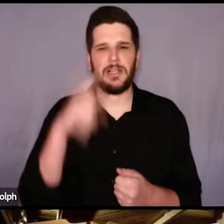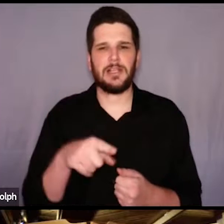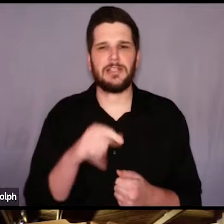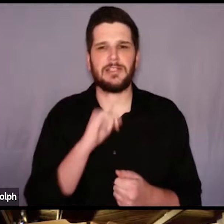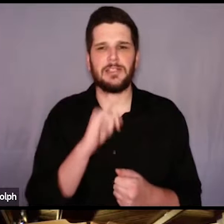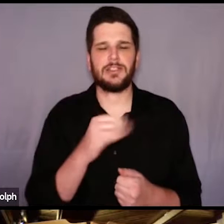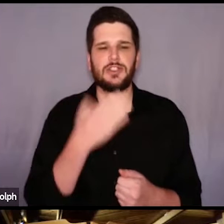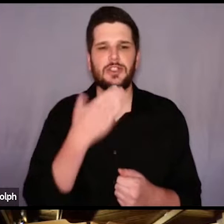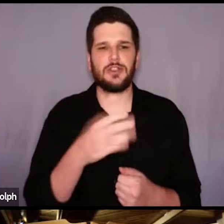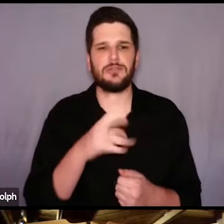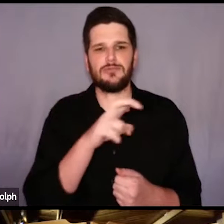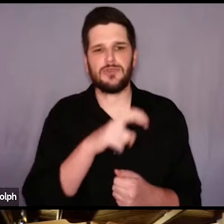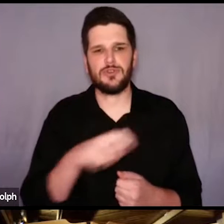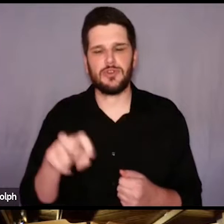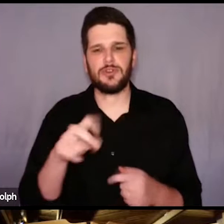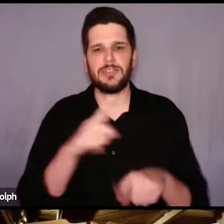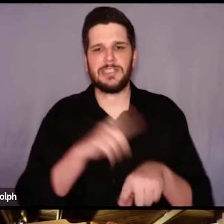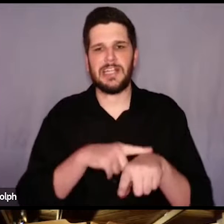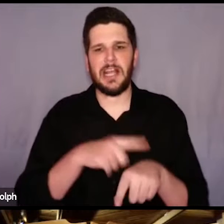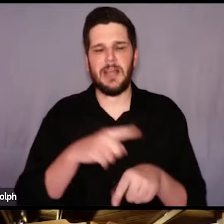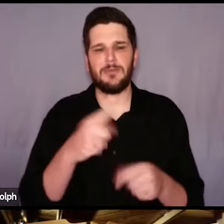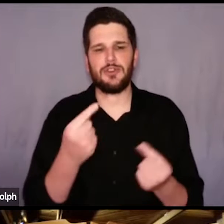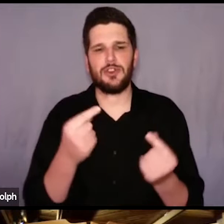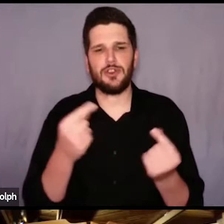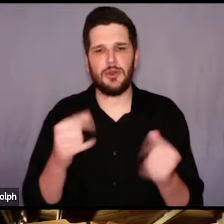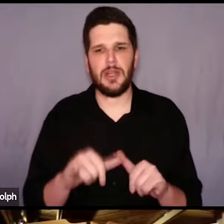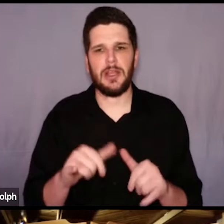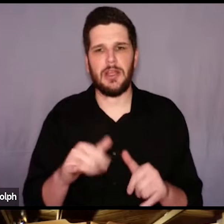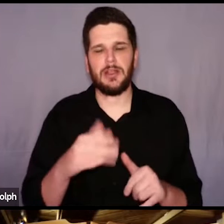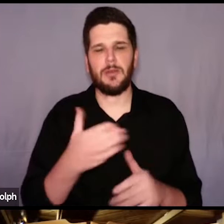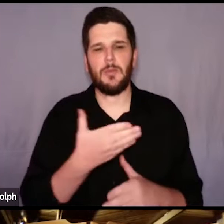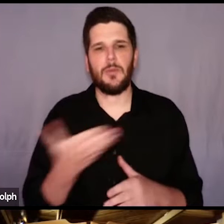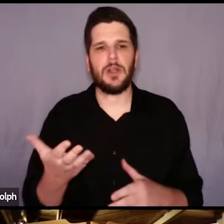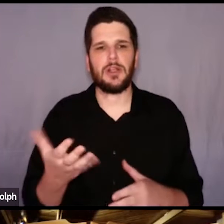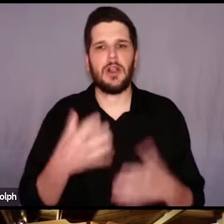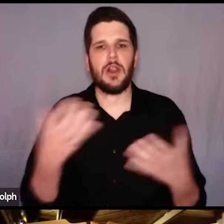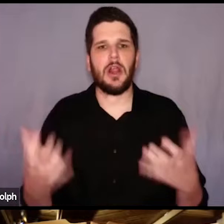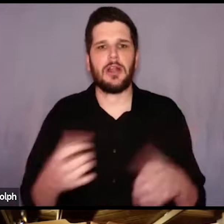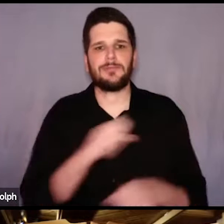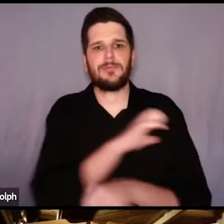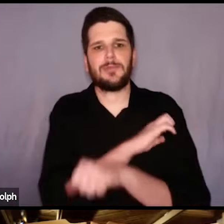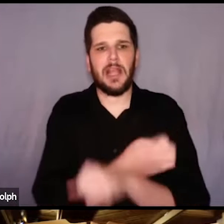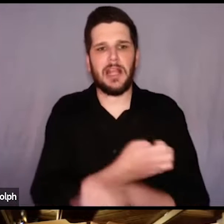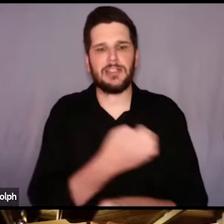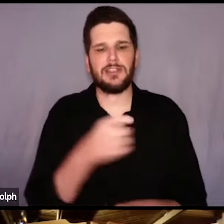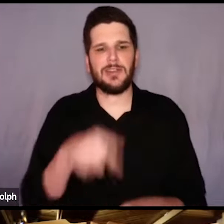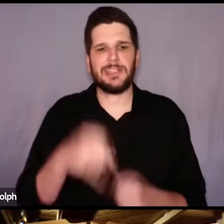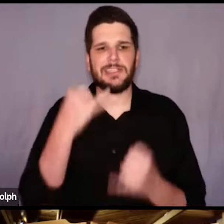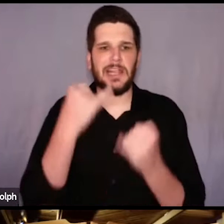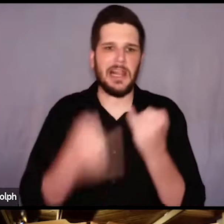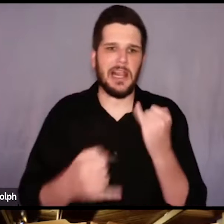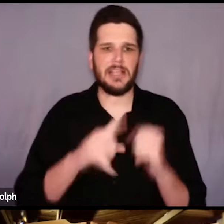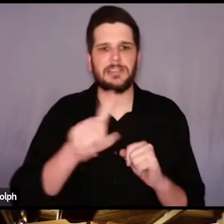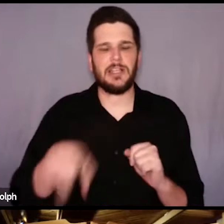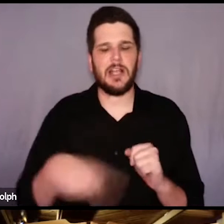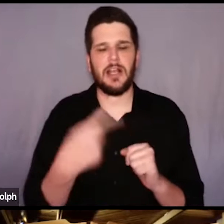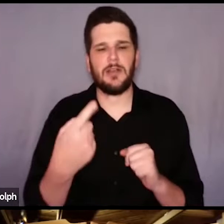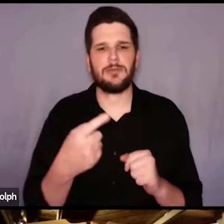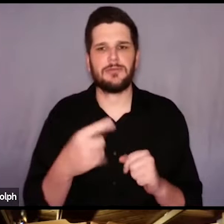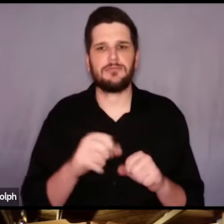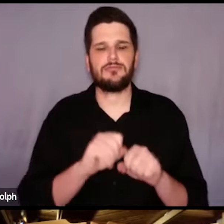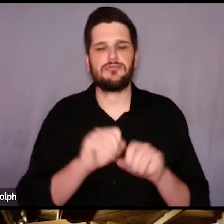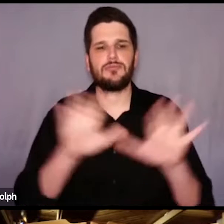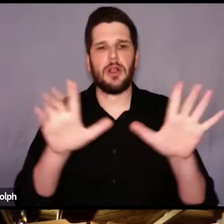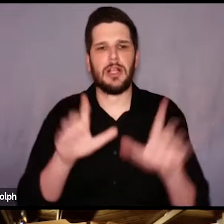good transition moment to do that because it brings a lot of energy into this last hour of broadcasting that we have. And I think that's